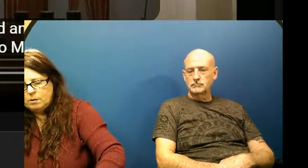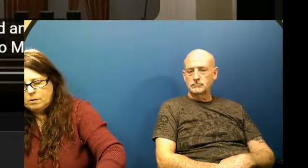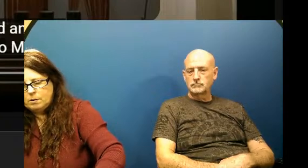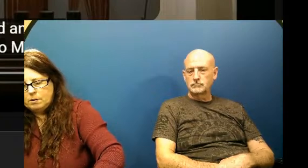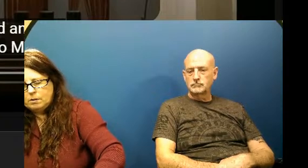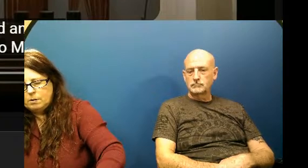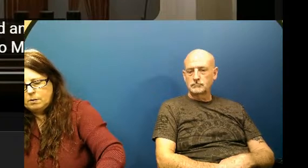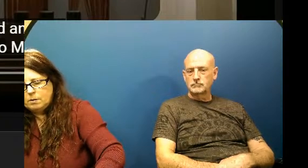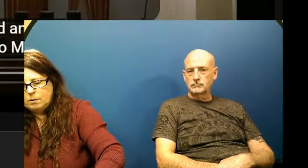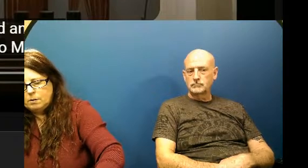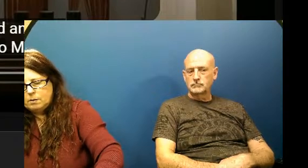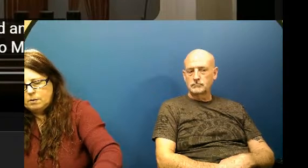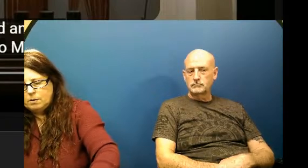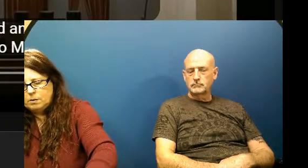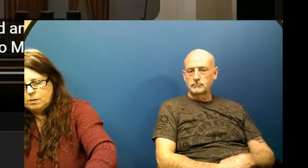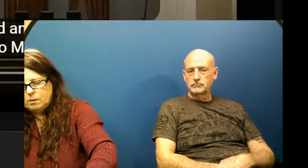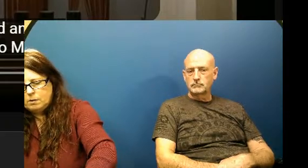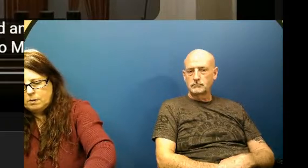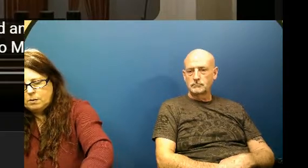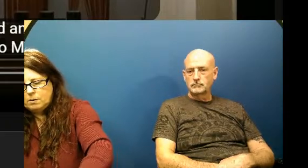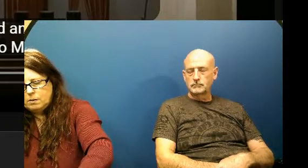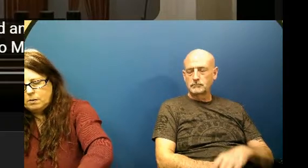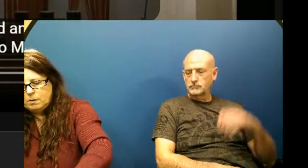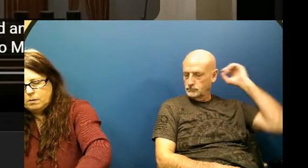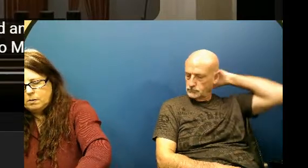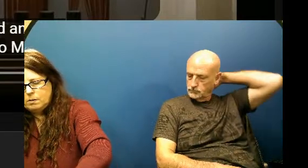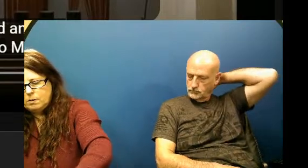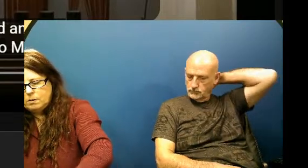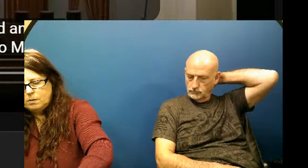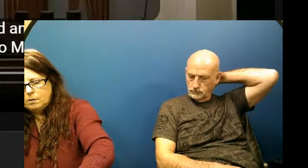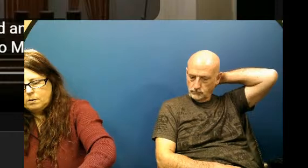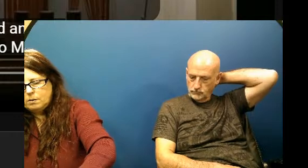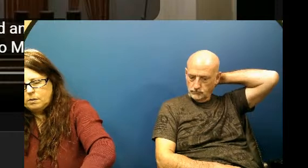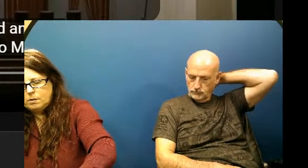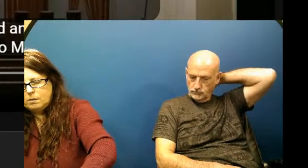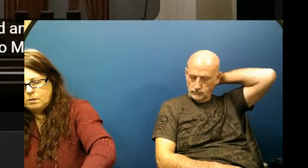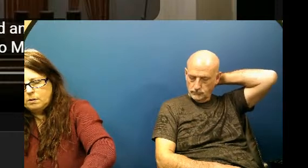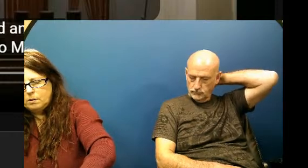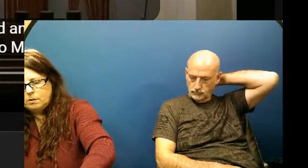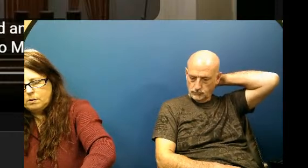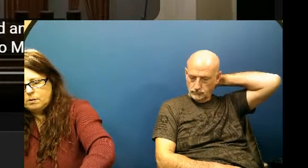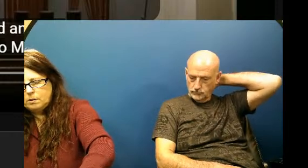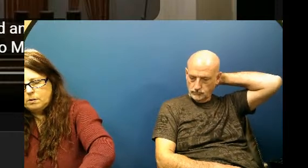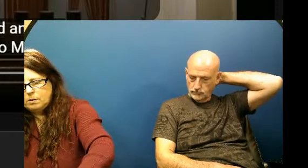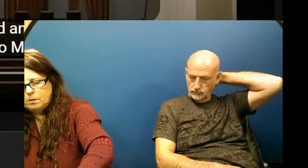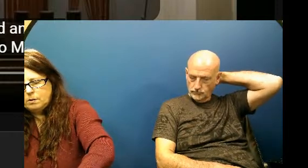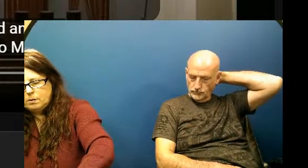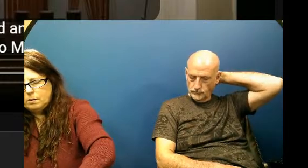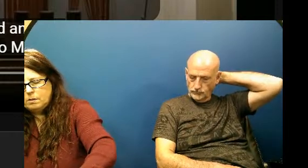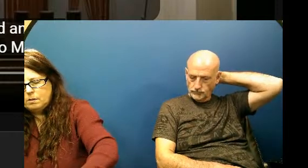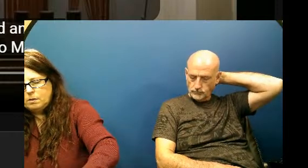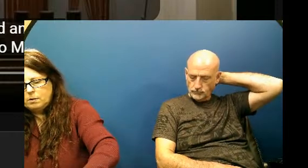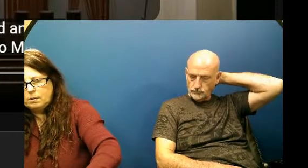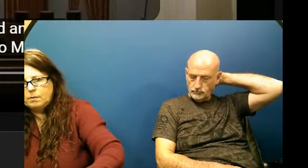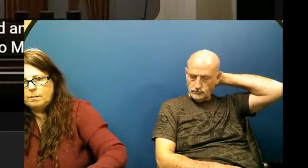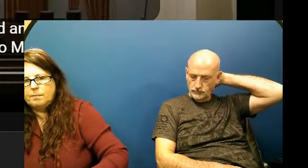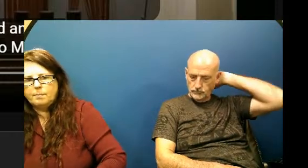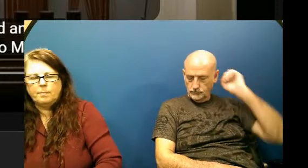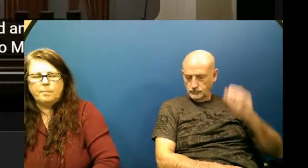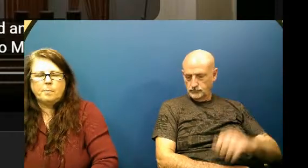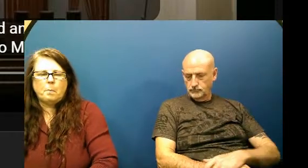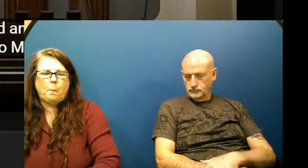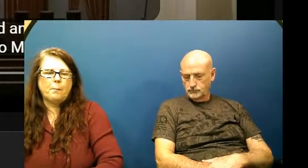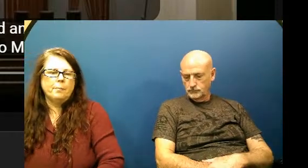freed from foreign adversary control. The First Amendment does not bar Congress from taking that critical and targeted step to protect our